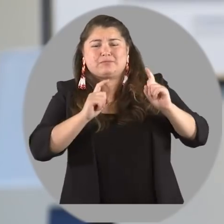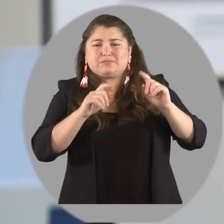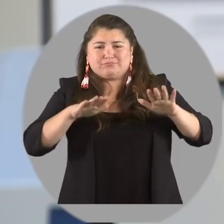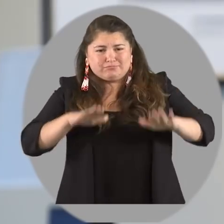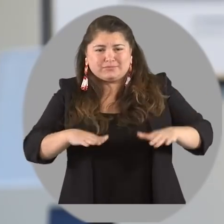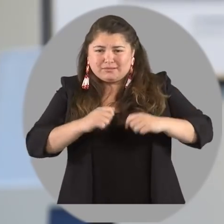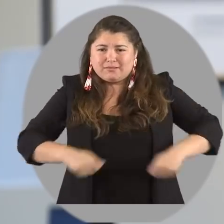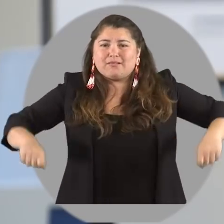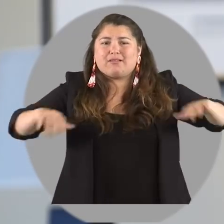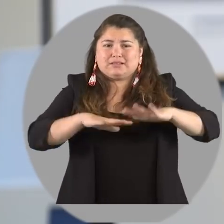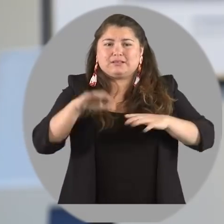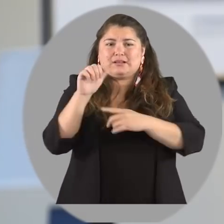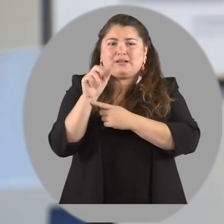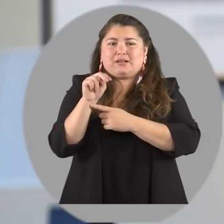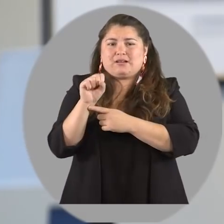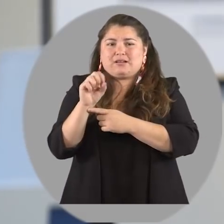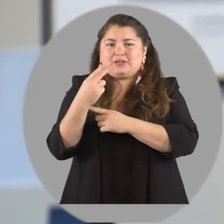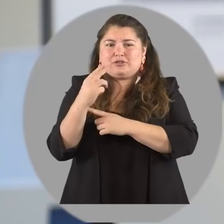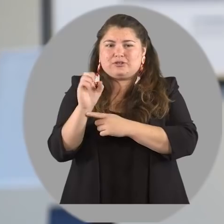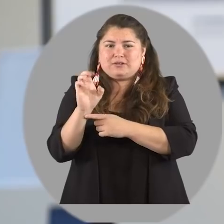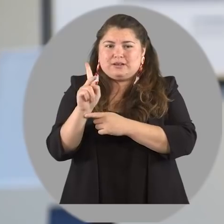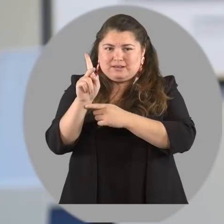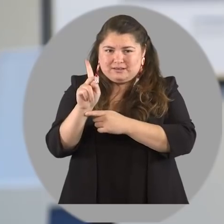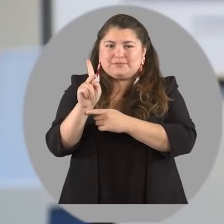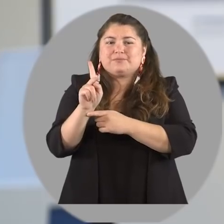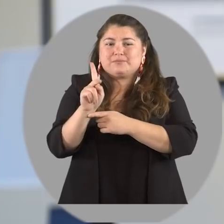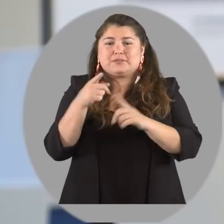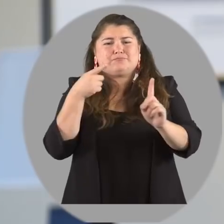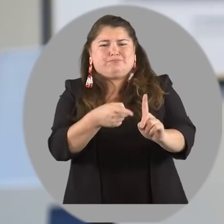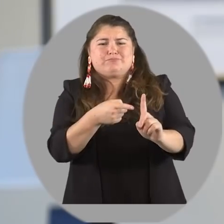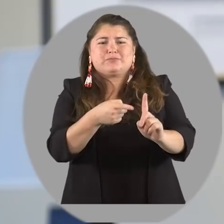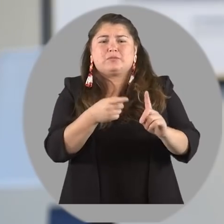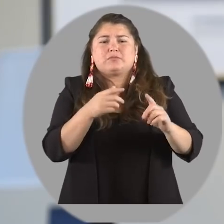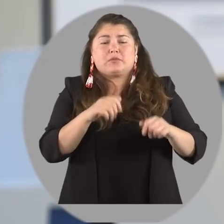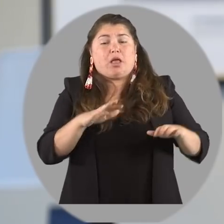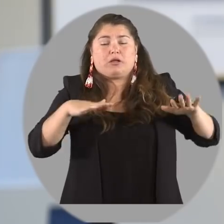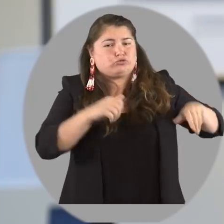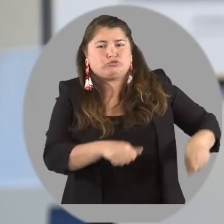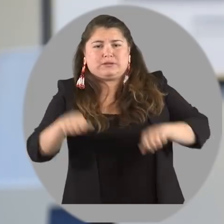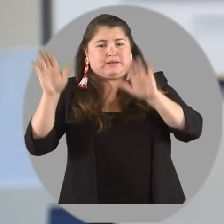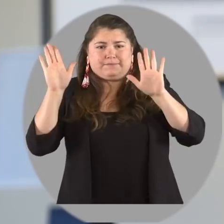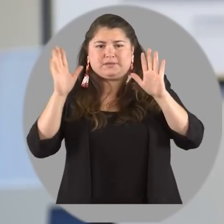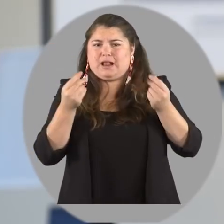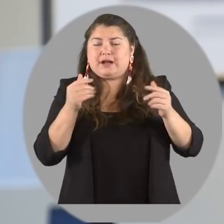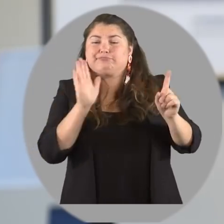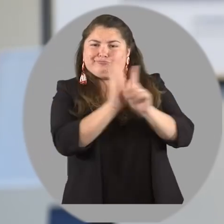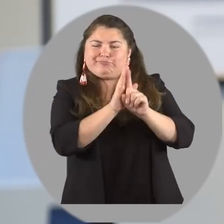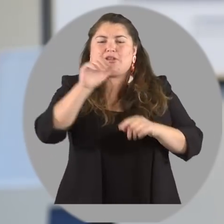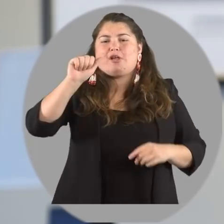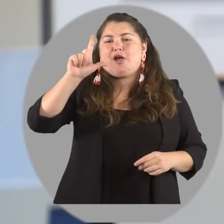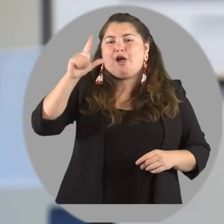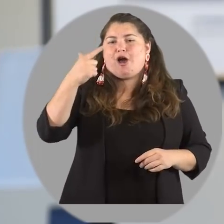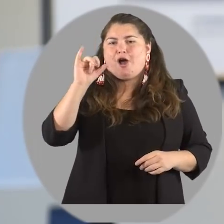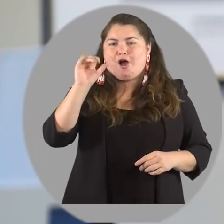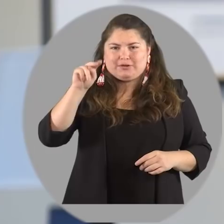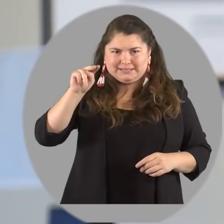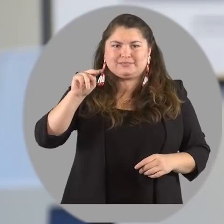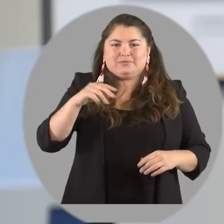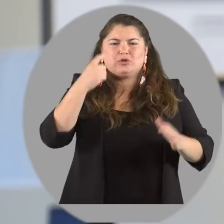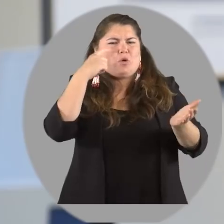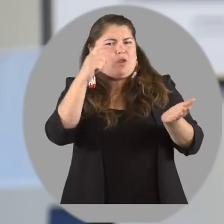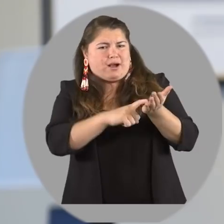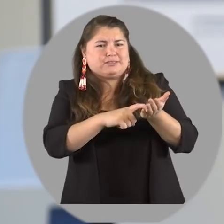on Anishinaabeg territory, and specifically on unceded and unsurrendered Algonquin lands. We